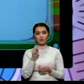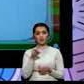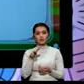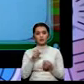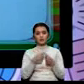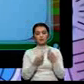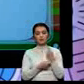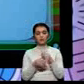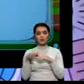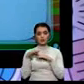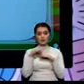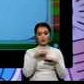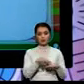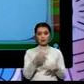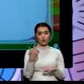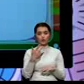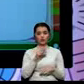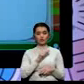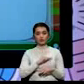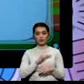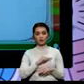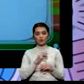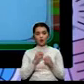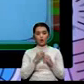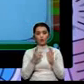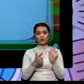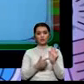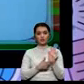gazlamalar. 3-chi ishda biz